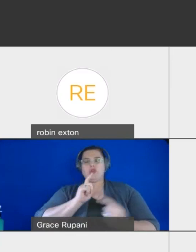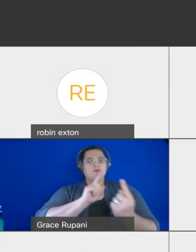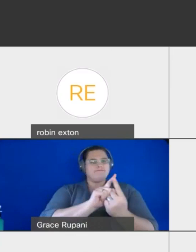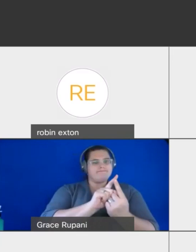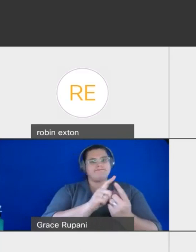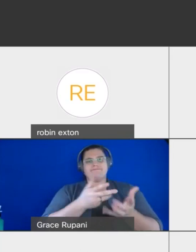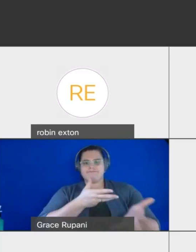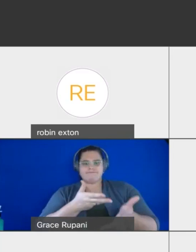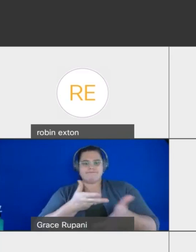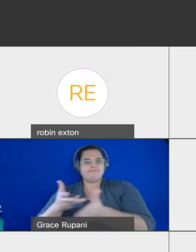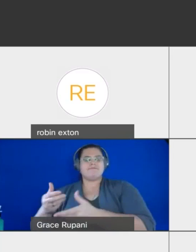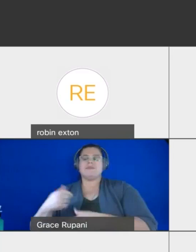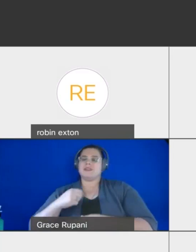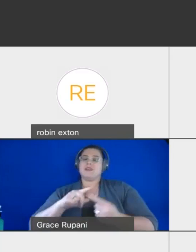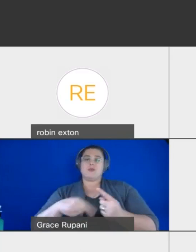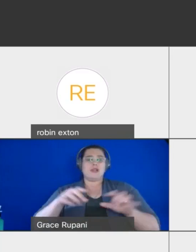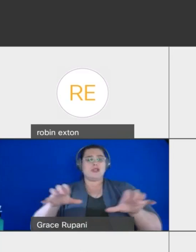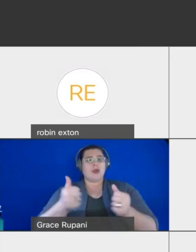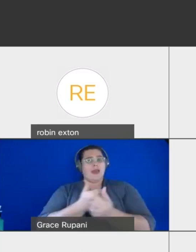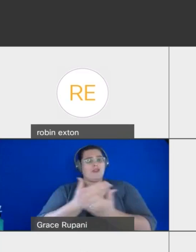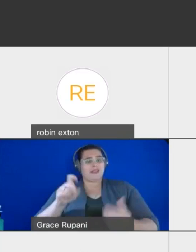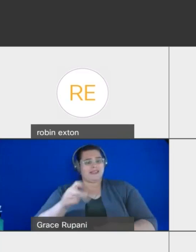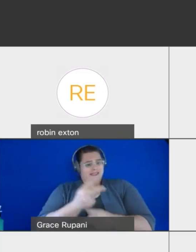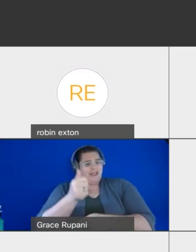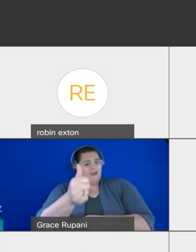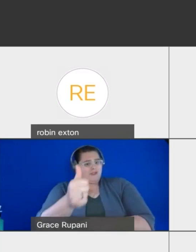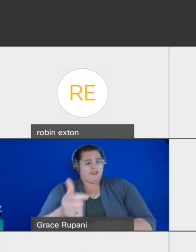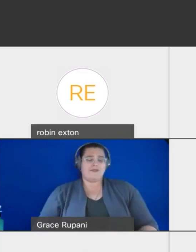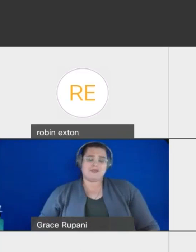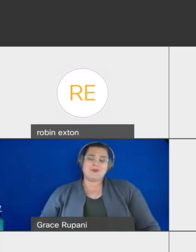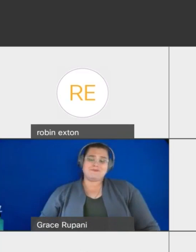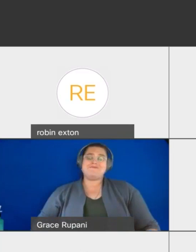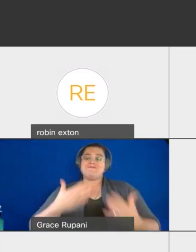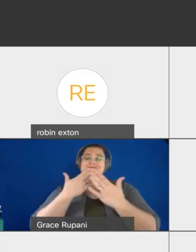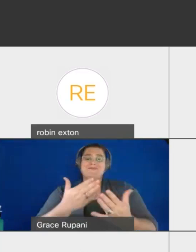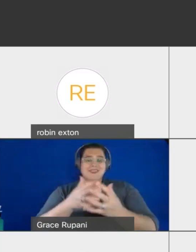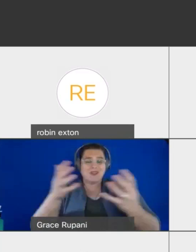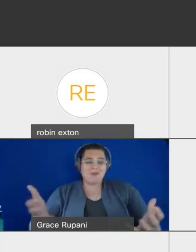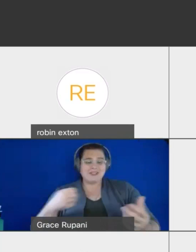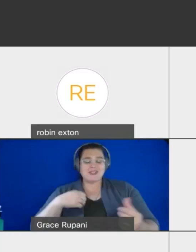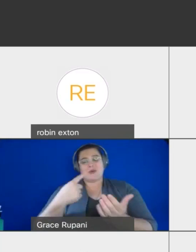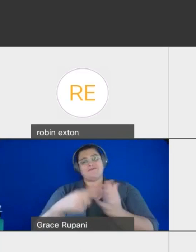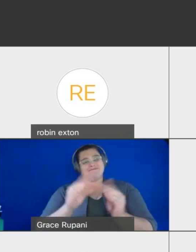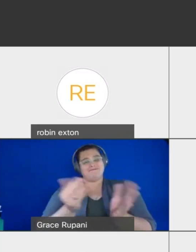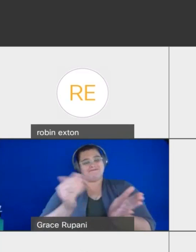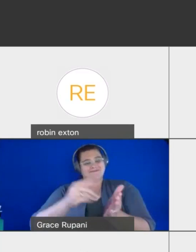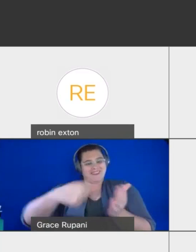you do everything you need to do to take care of your own health. So thanks a lot, and I will talk with people next week.